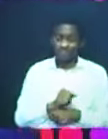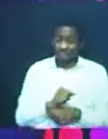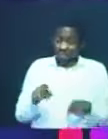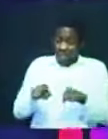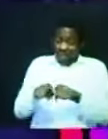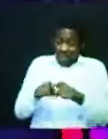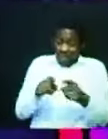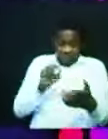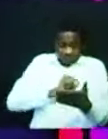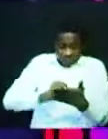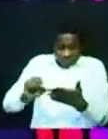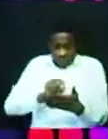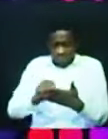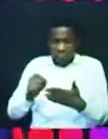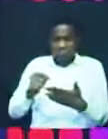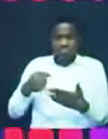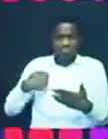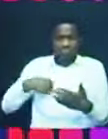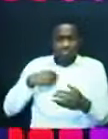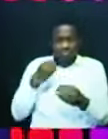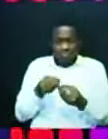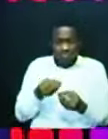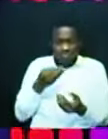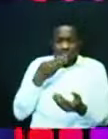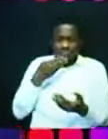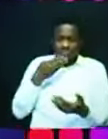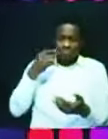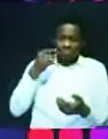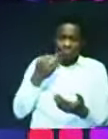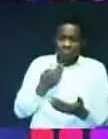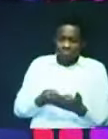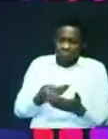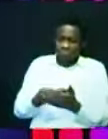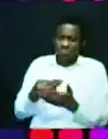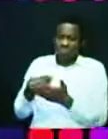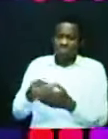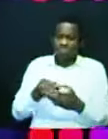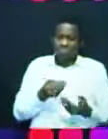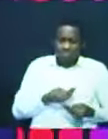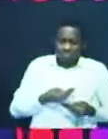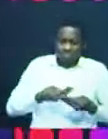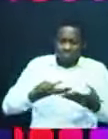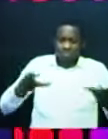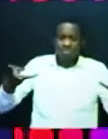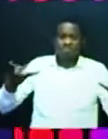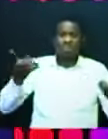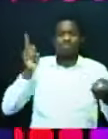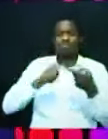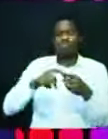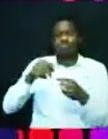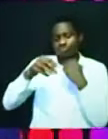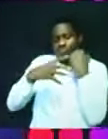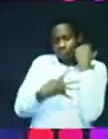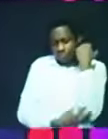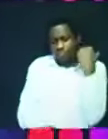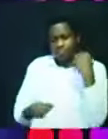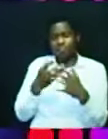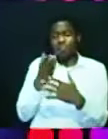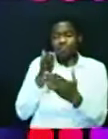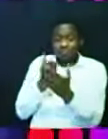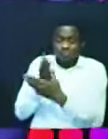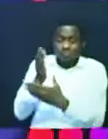written, they have freely scattered their gifts to the poor, their righteousness and yours forever. Asani awatwere